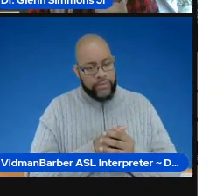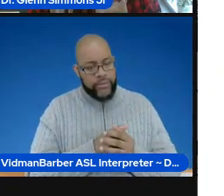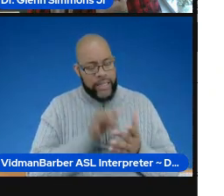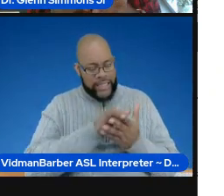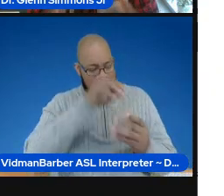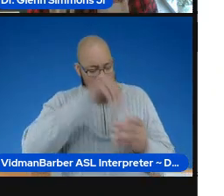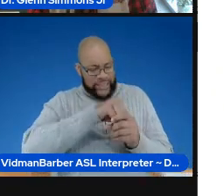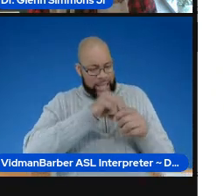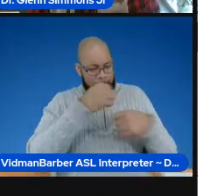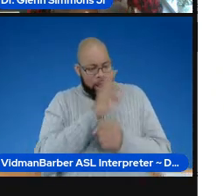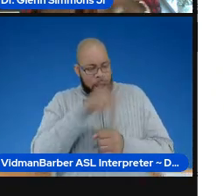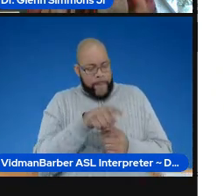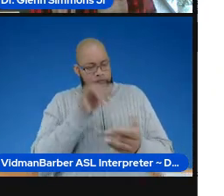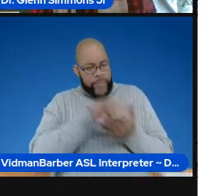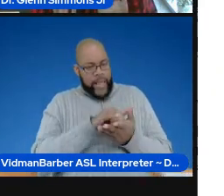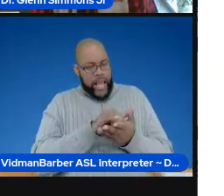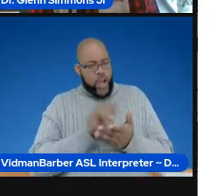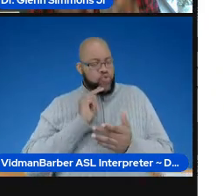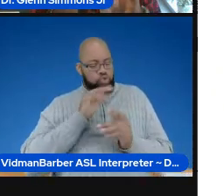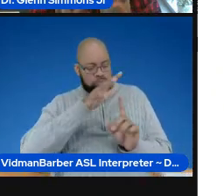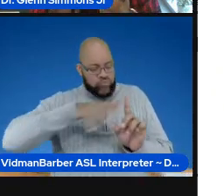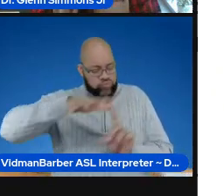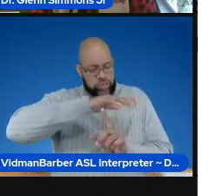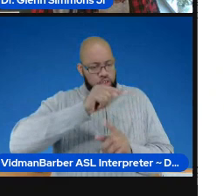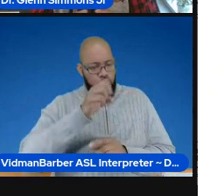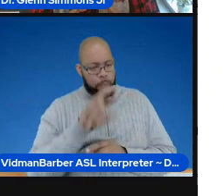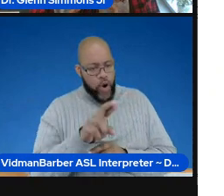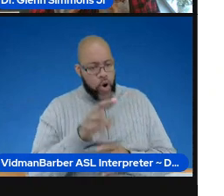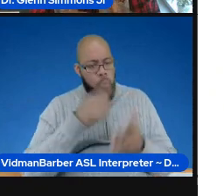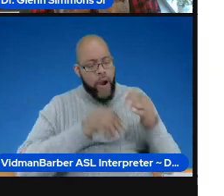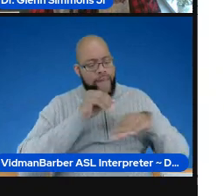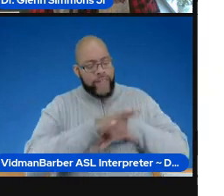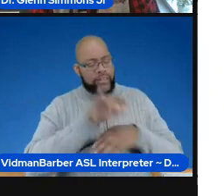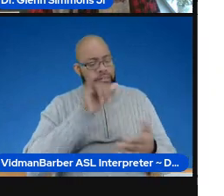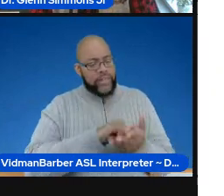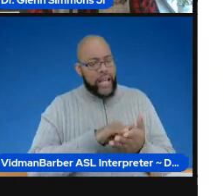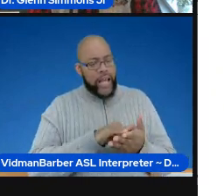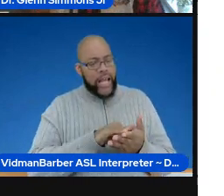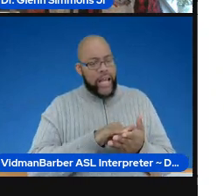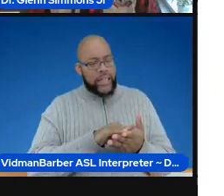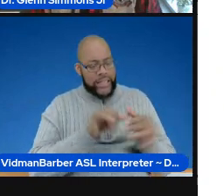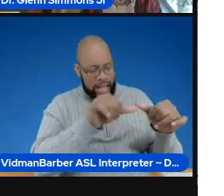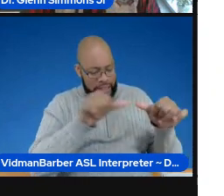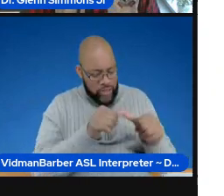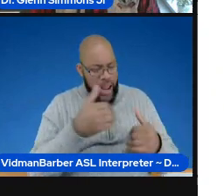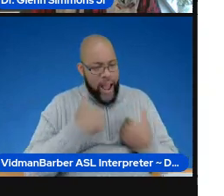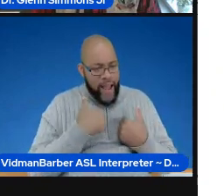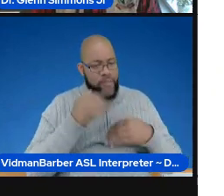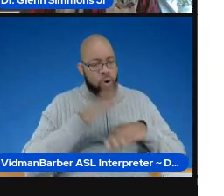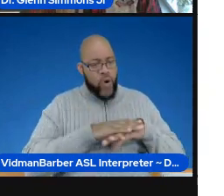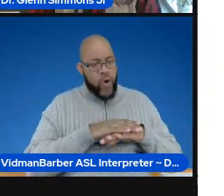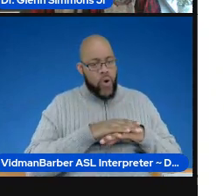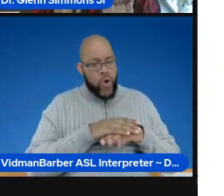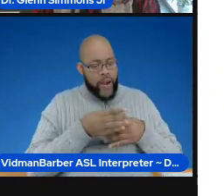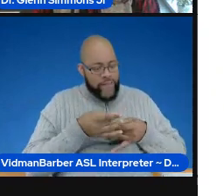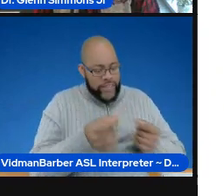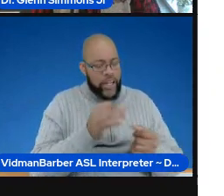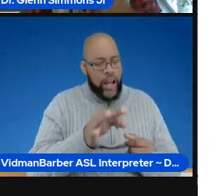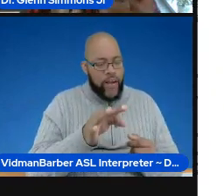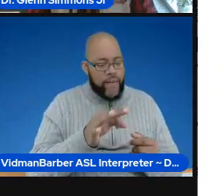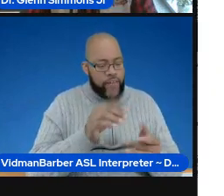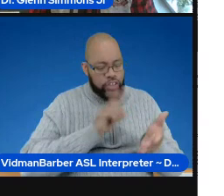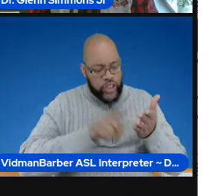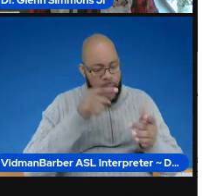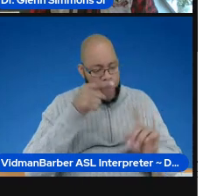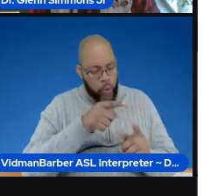composition of the nutrient space around these tumors, what the effect that nutrient space has on the efficacy of immune checkpoint therapies